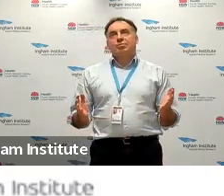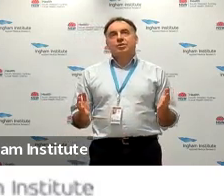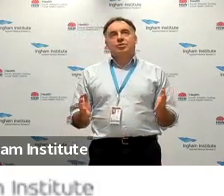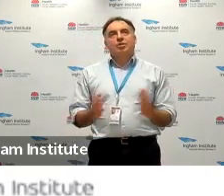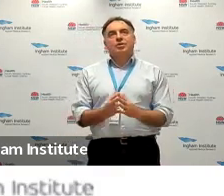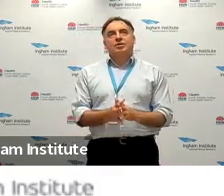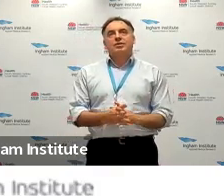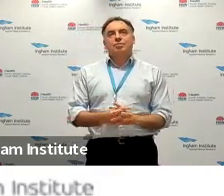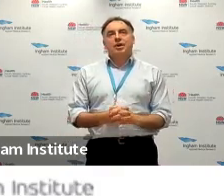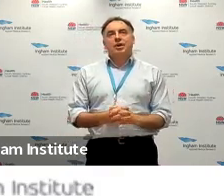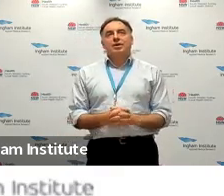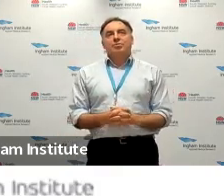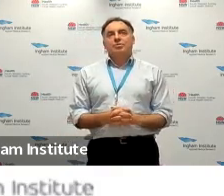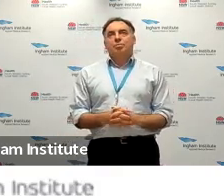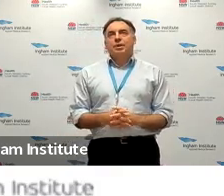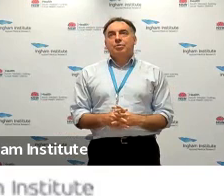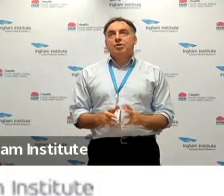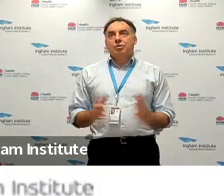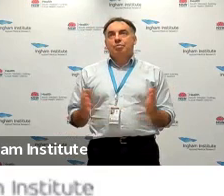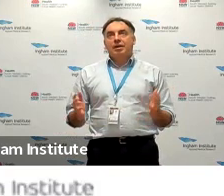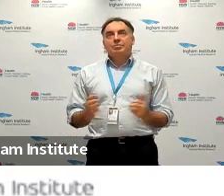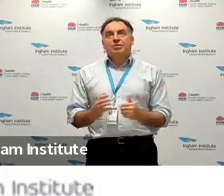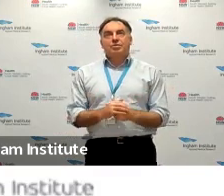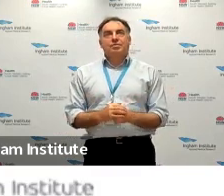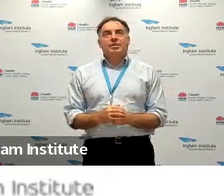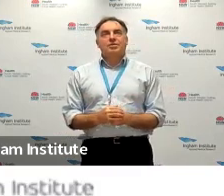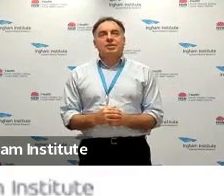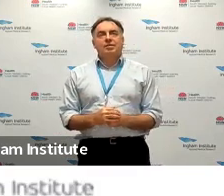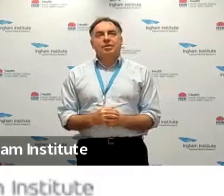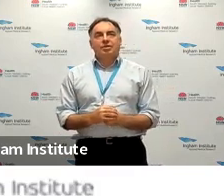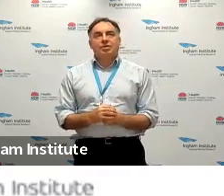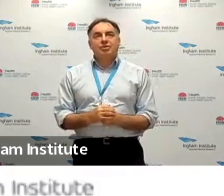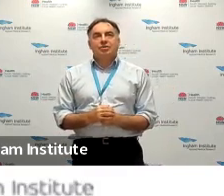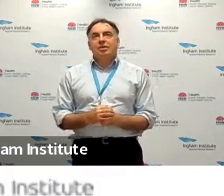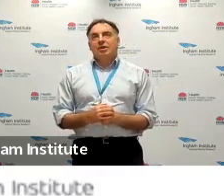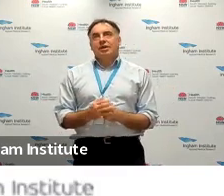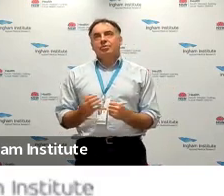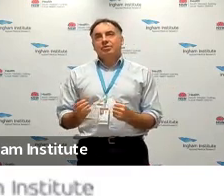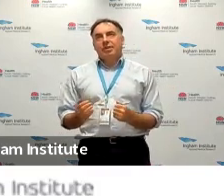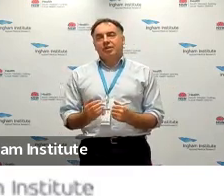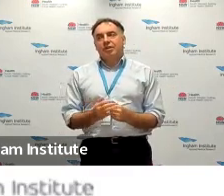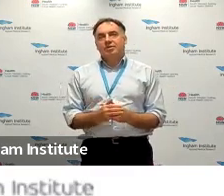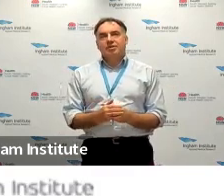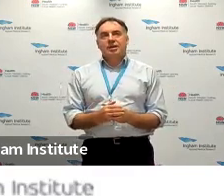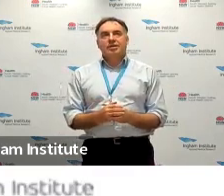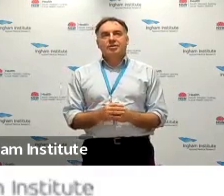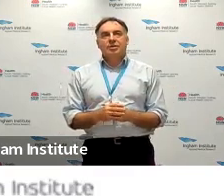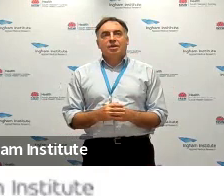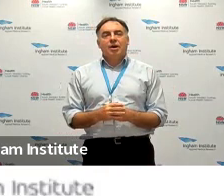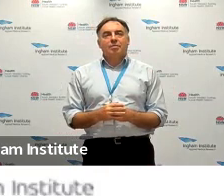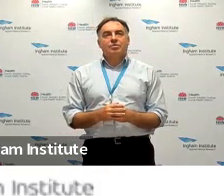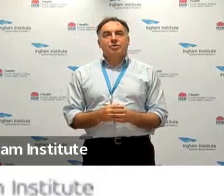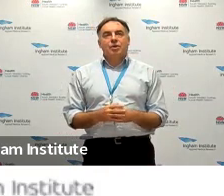reason that this was constructed in this way was that people knew that preeclampsia was a very significant condition. And they also recognized that it